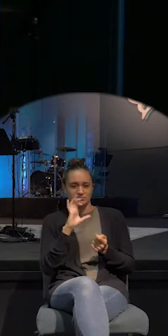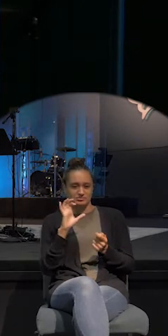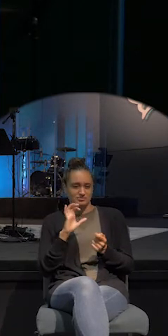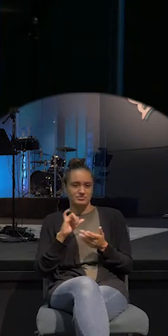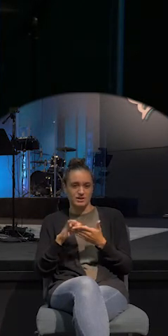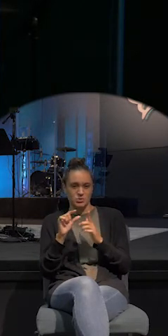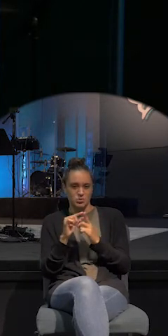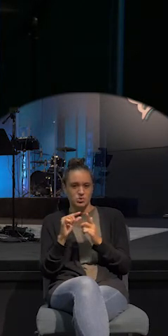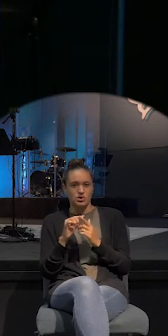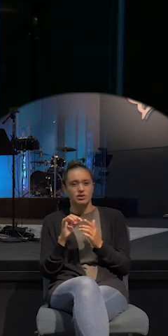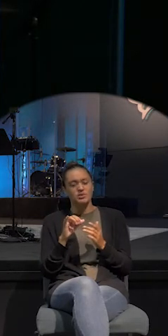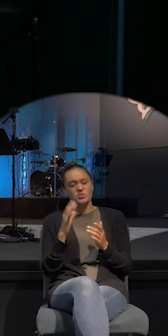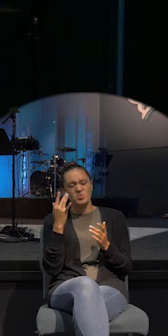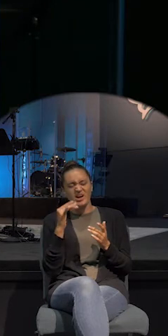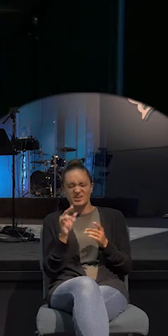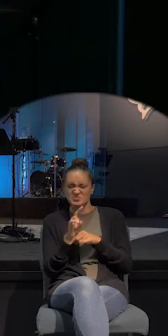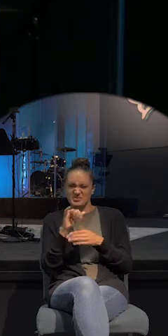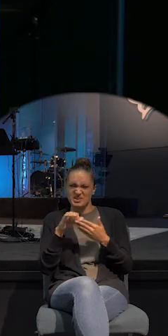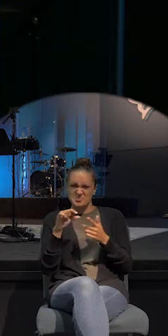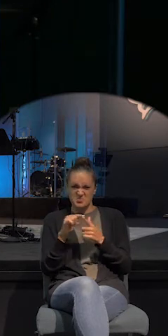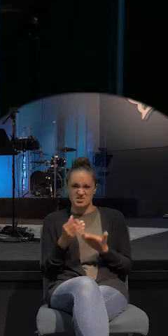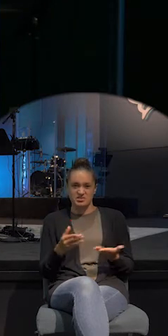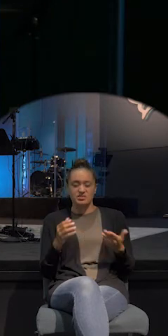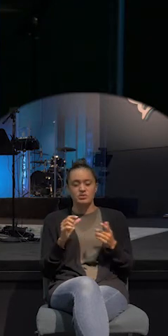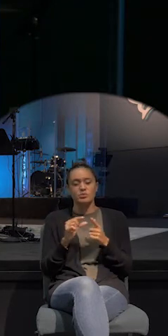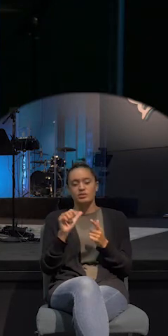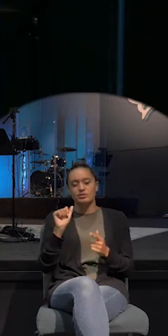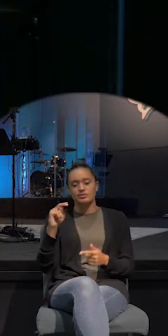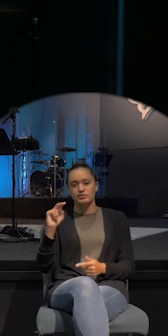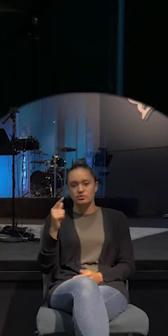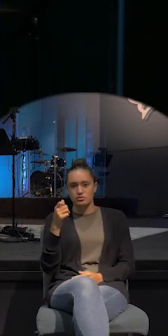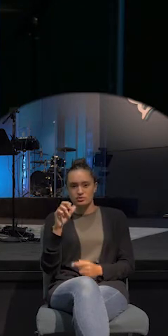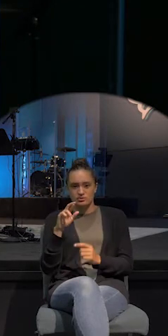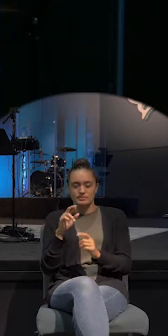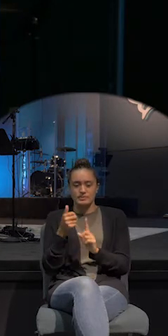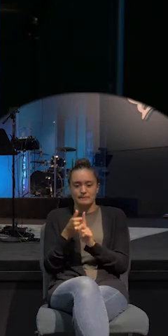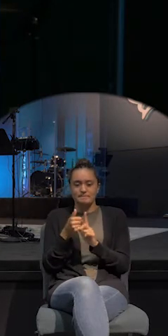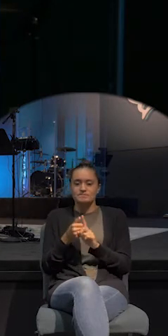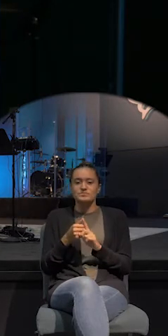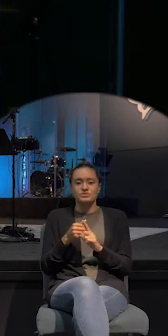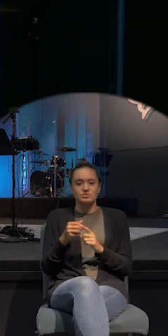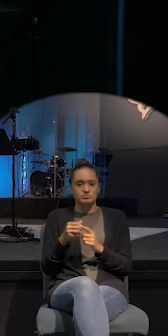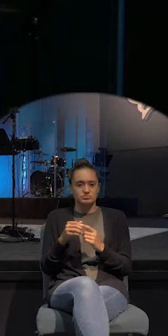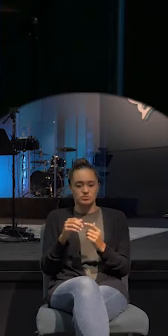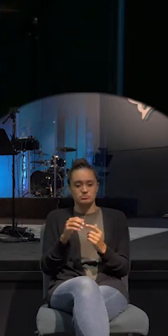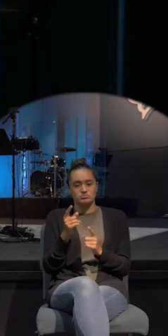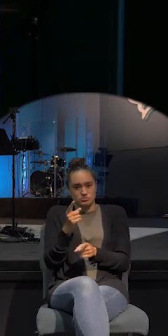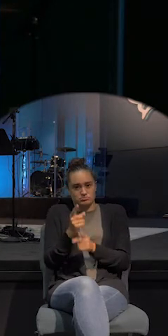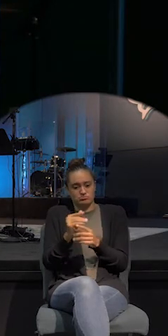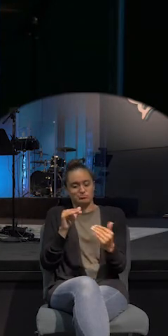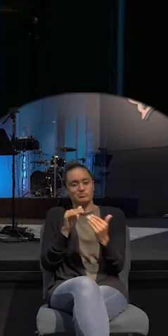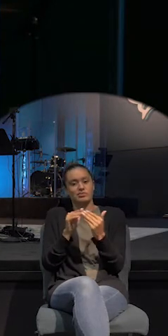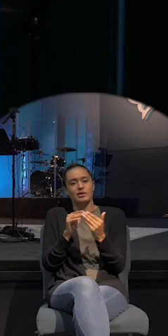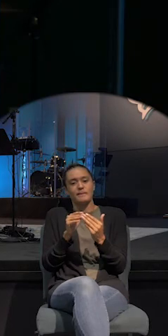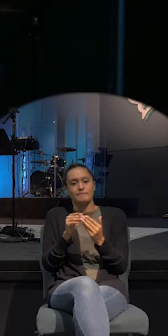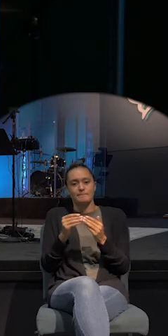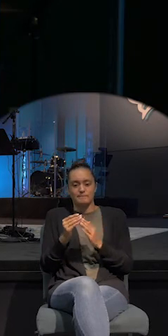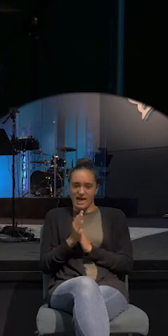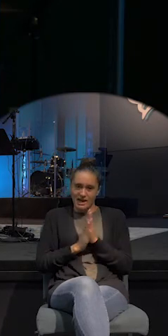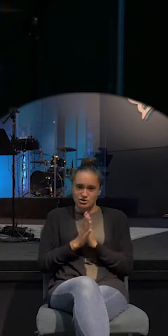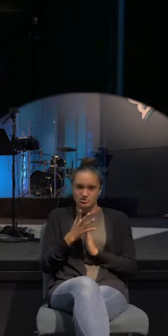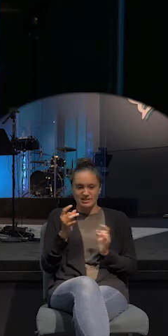Why did you use that word? The word anger here is a justifiable passion and hatred for something. So he